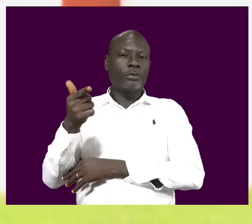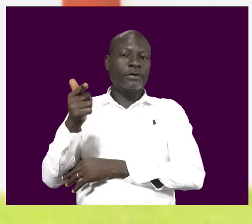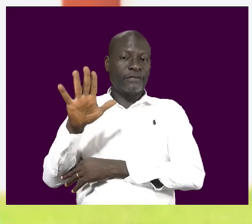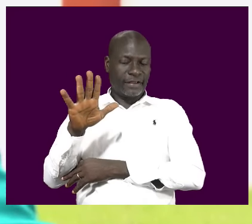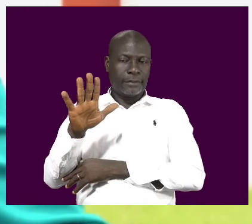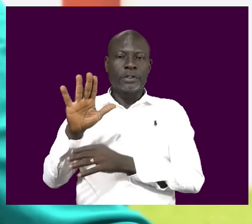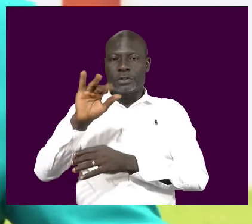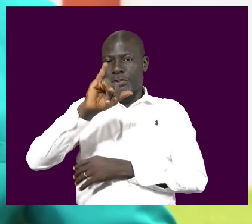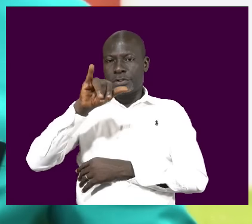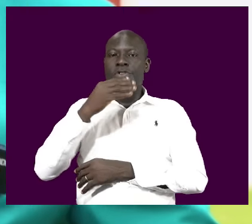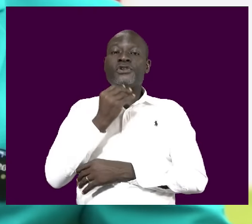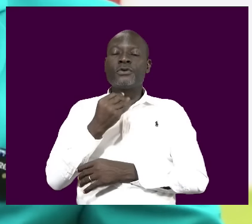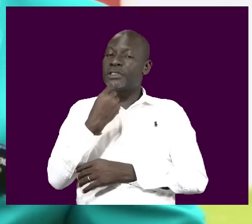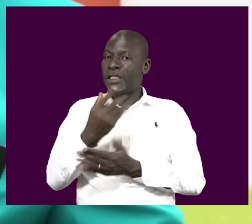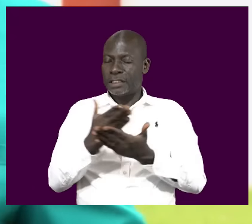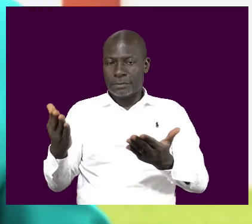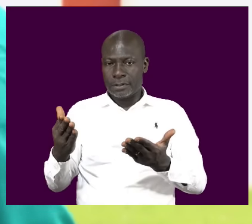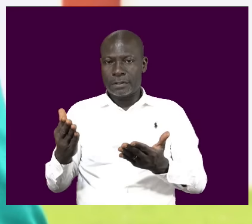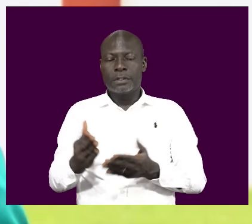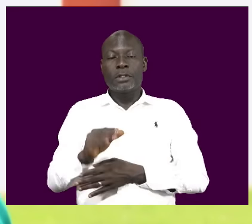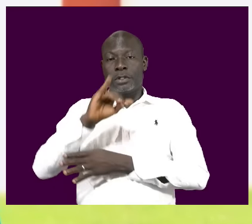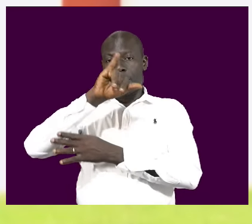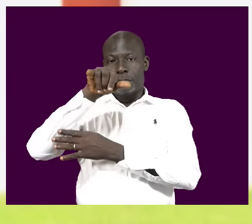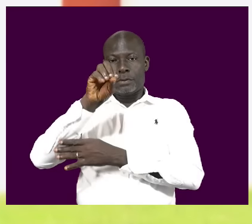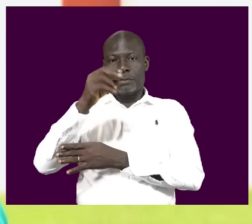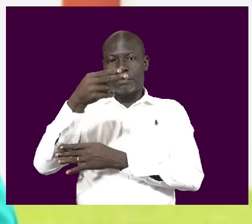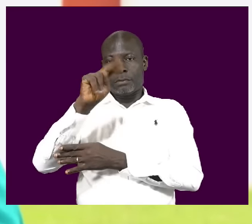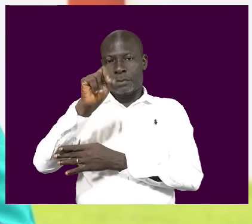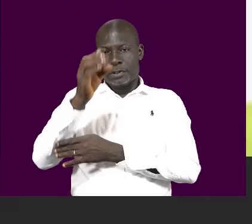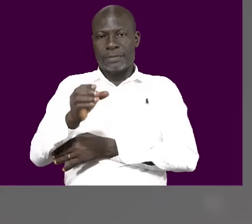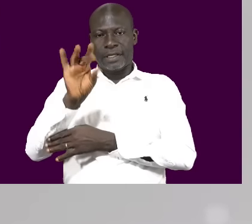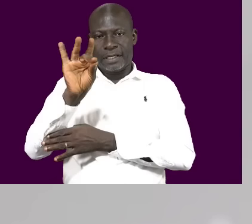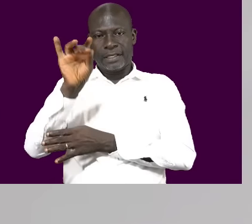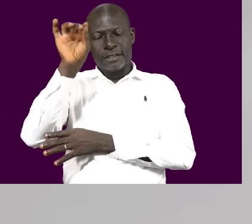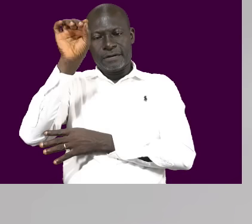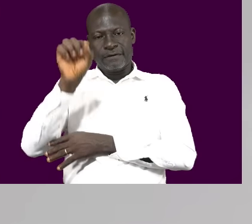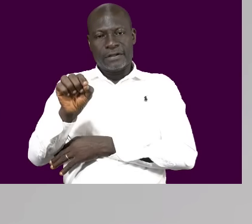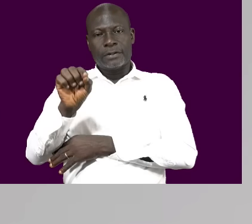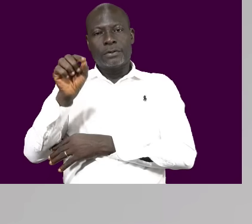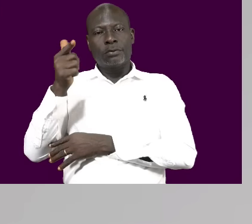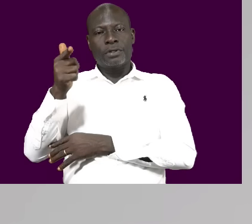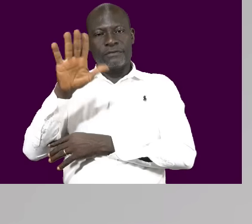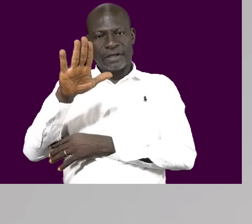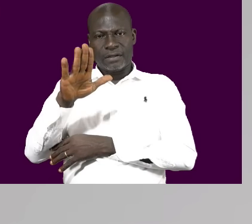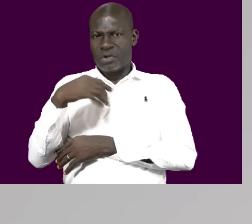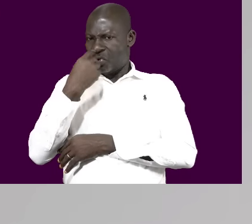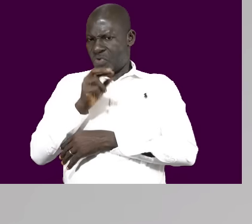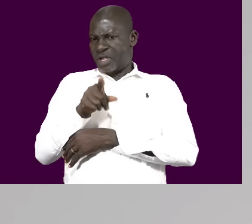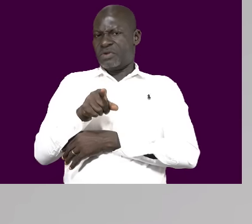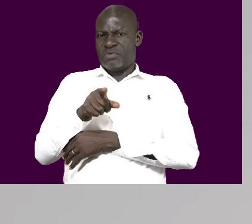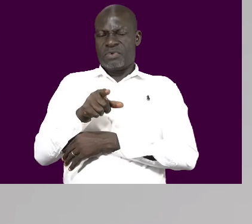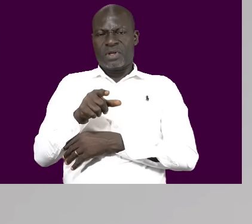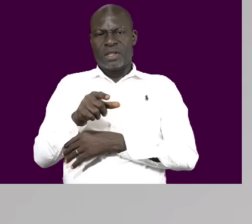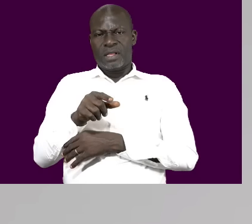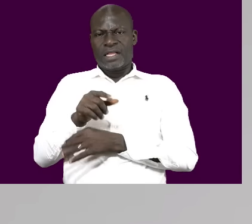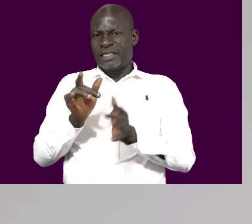ne wura di Yesu Kristo. John 8 and verse 25. Then they said to him, "Who are you?" And